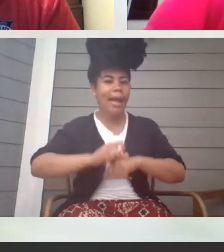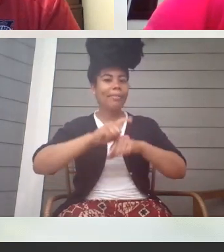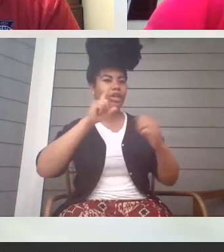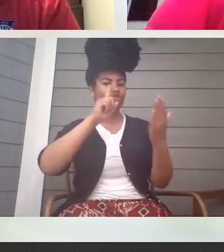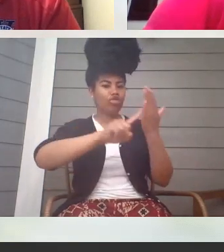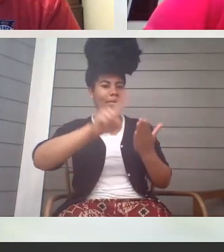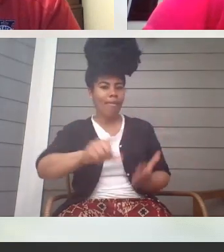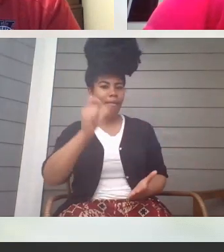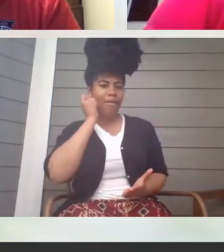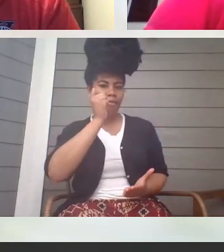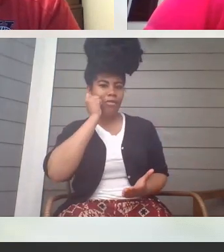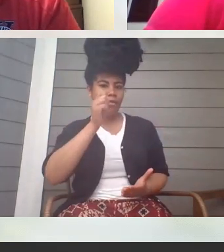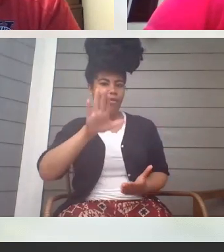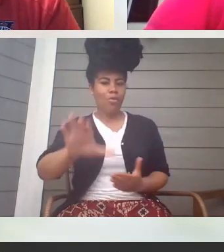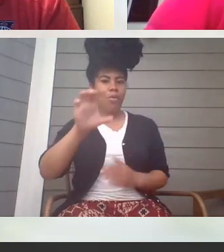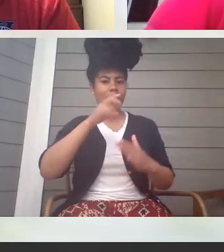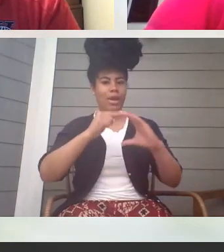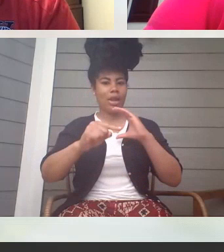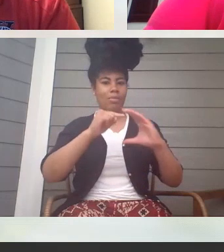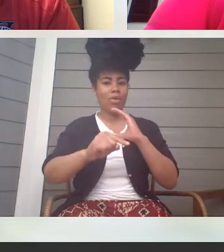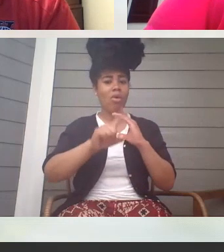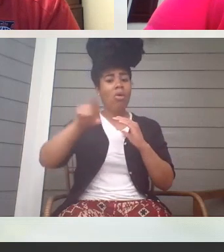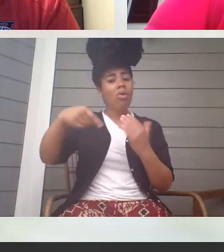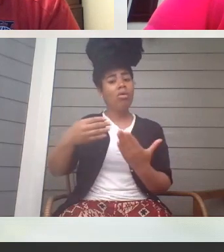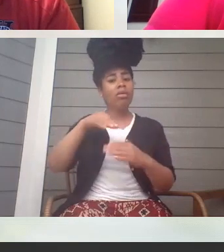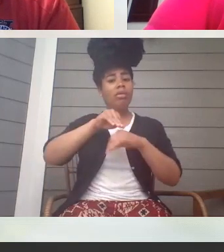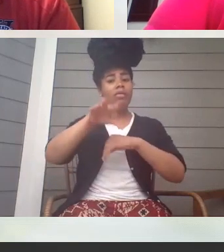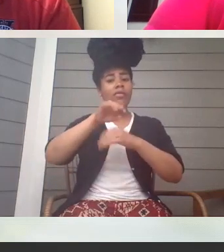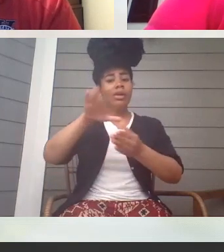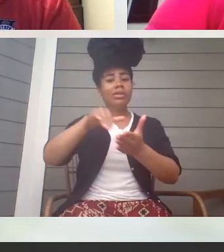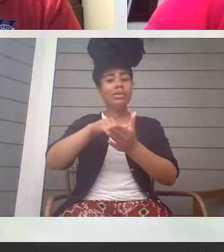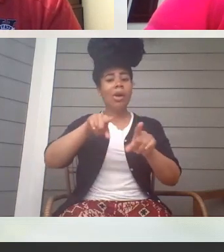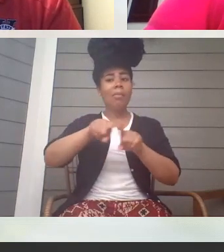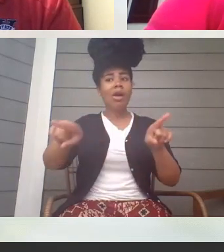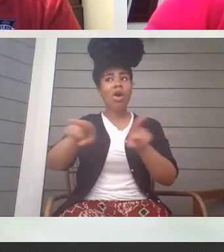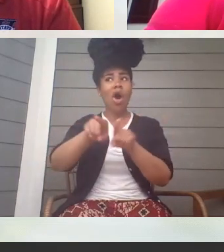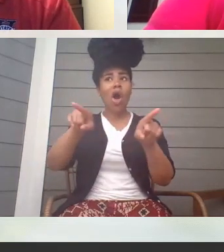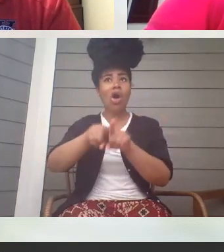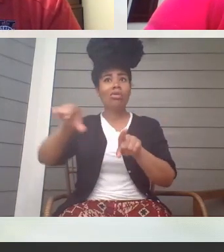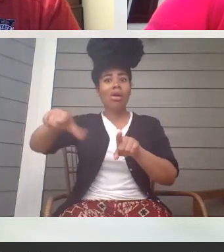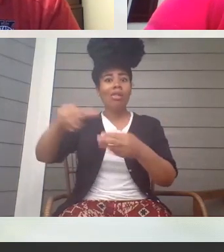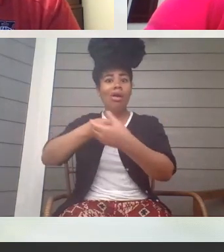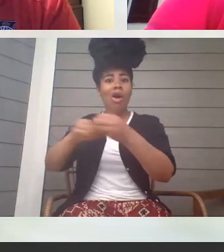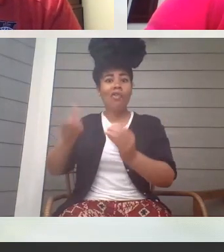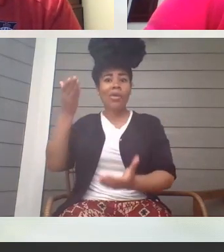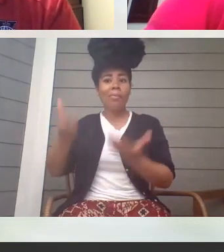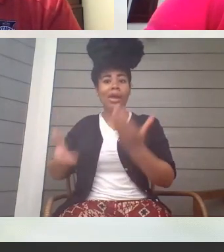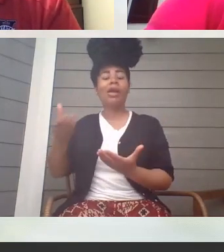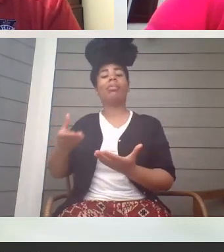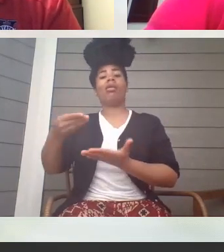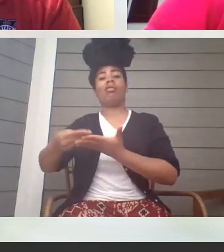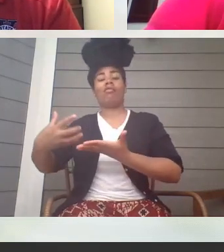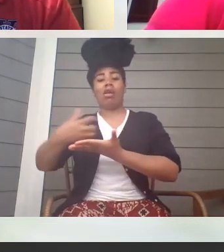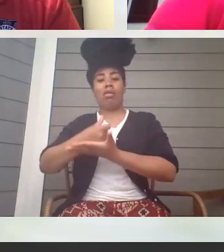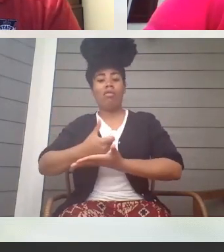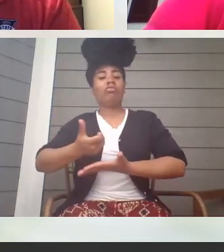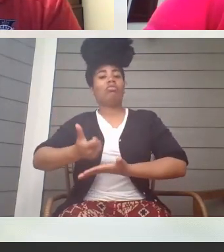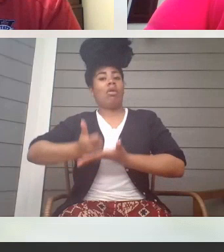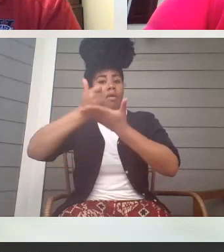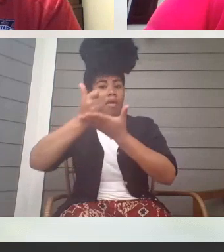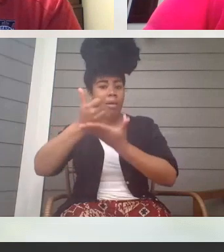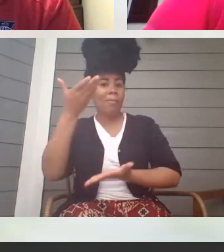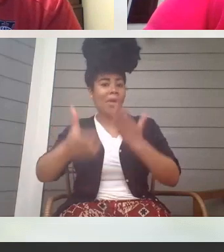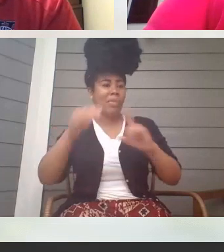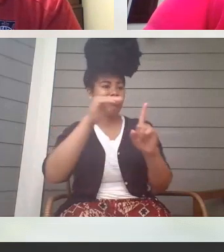email regularly. Not only the advising center, but other offices like financial aid may be reaching out to you to help you get ready for the fall semester.